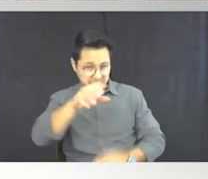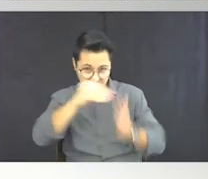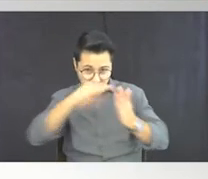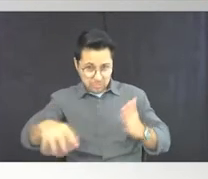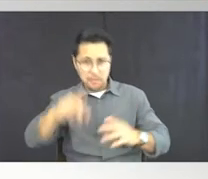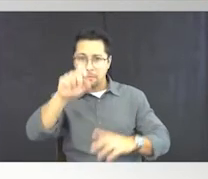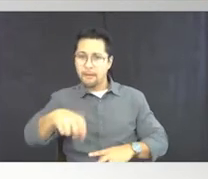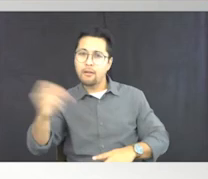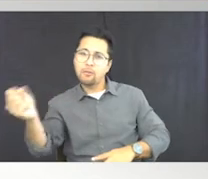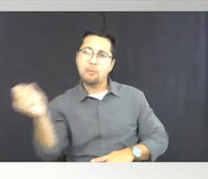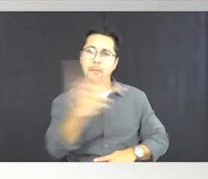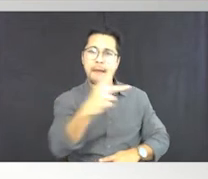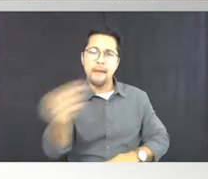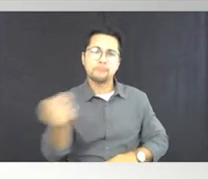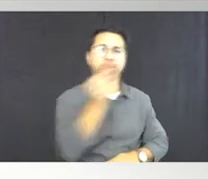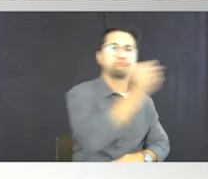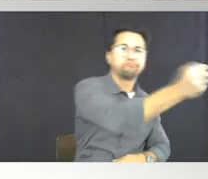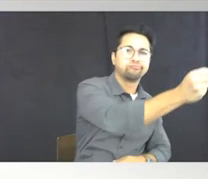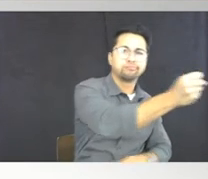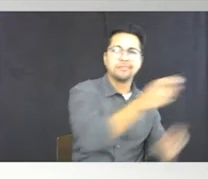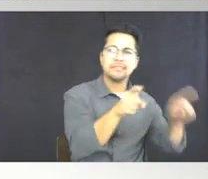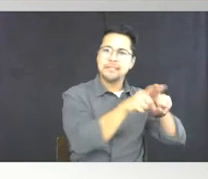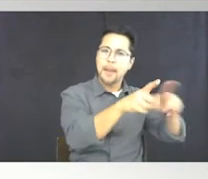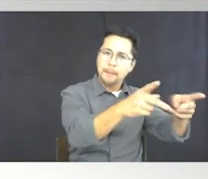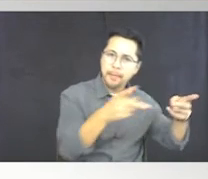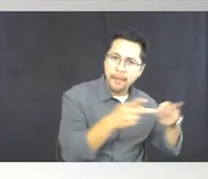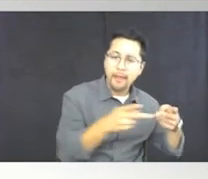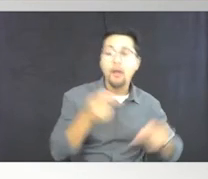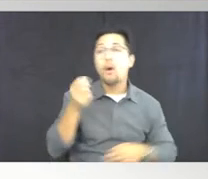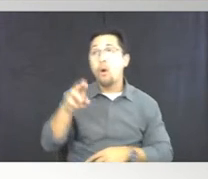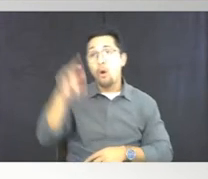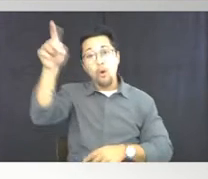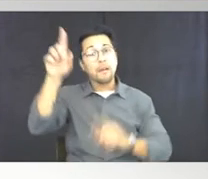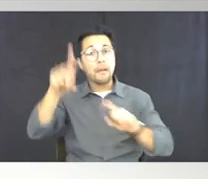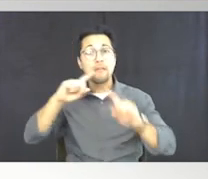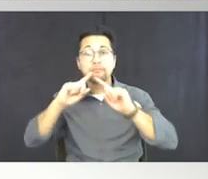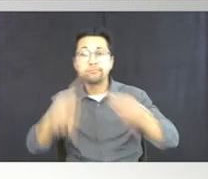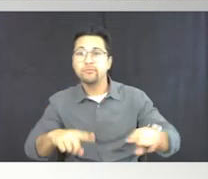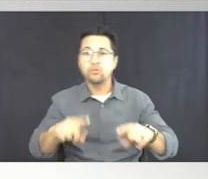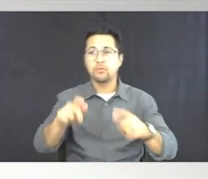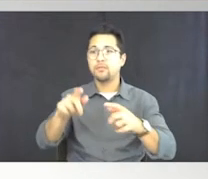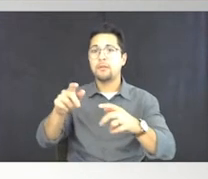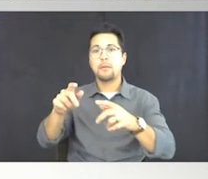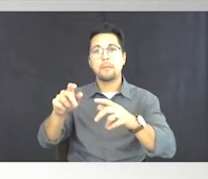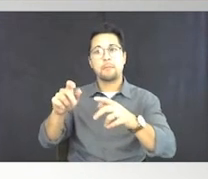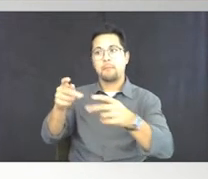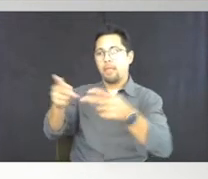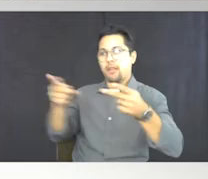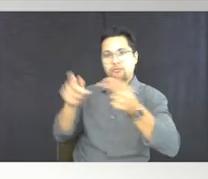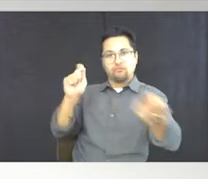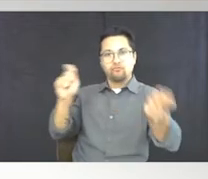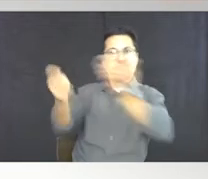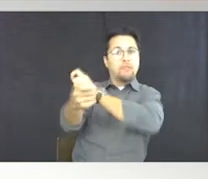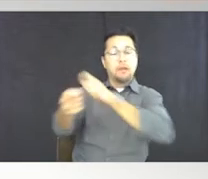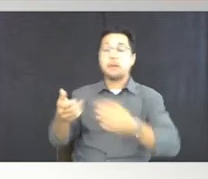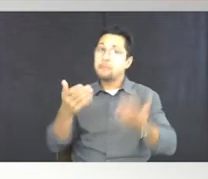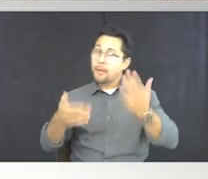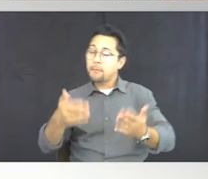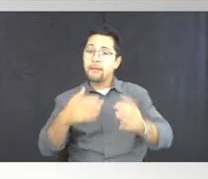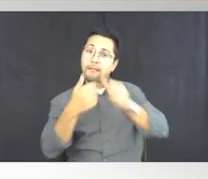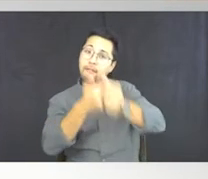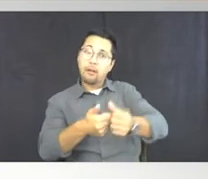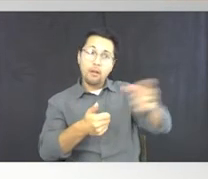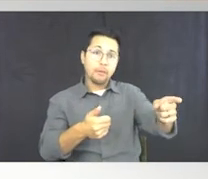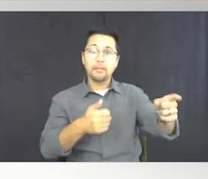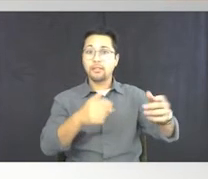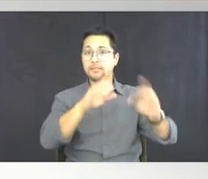placement, or they can order a change of placement. It could be what the district recommended. It could